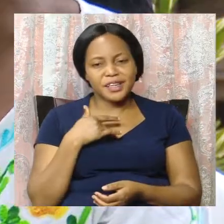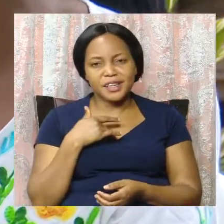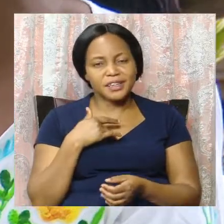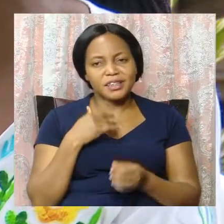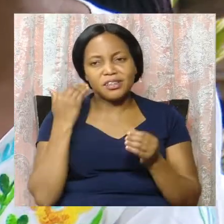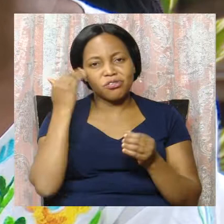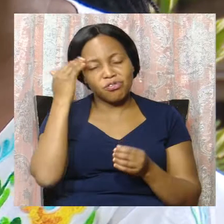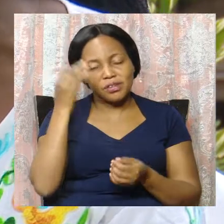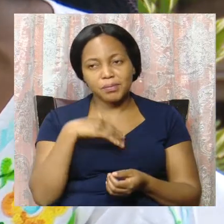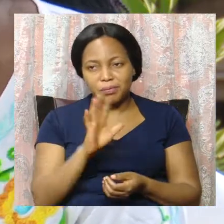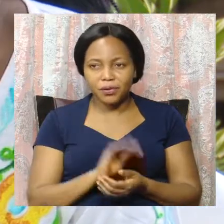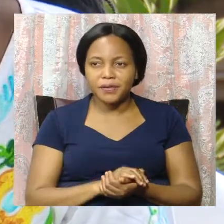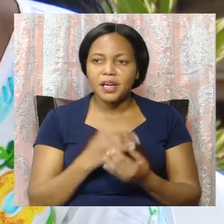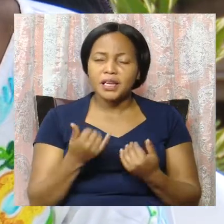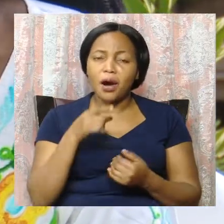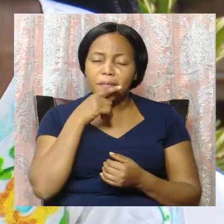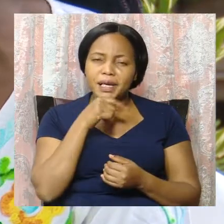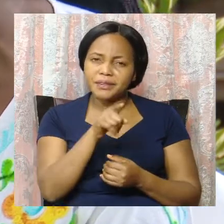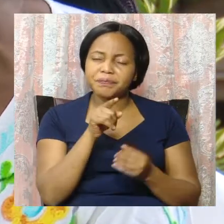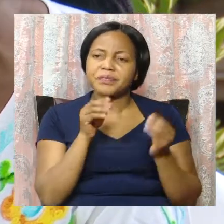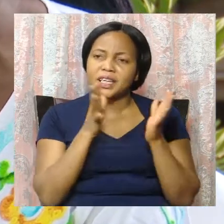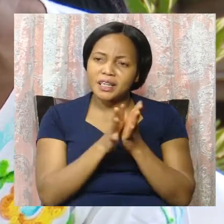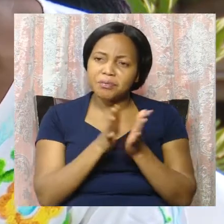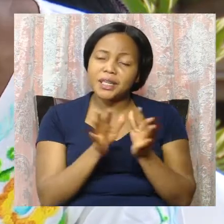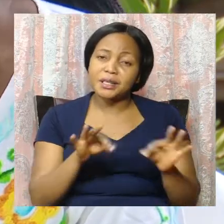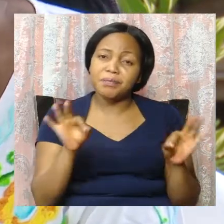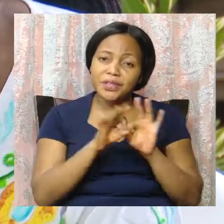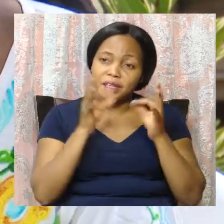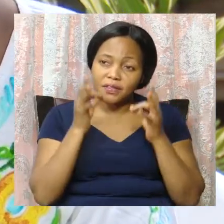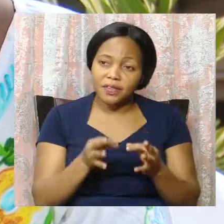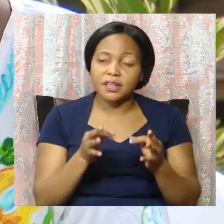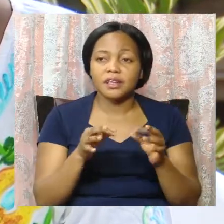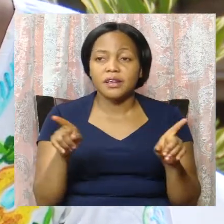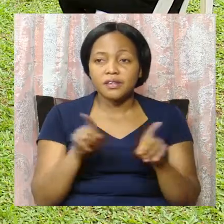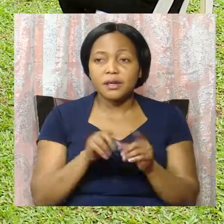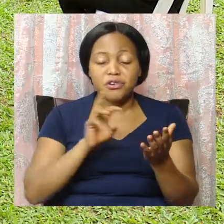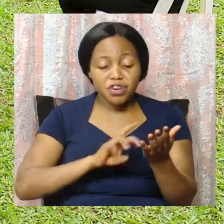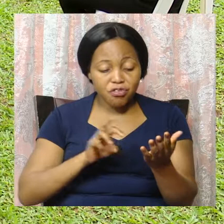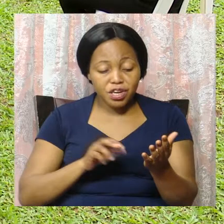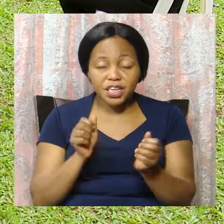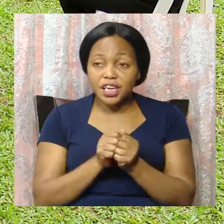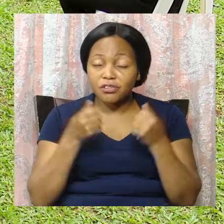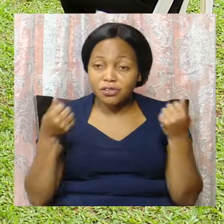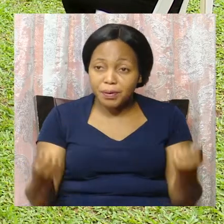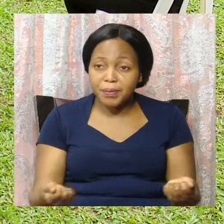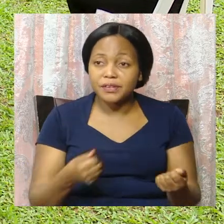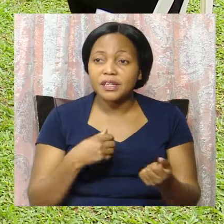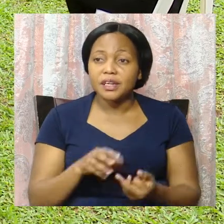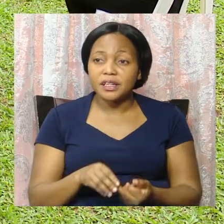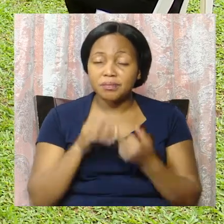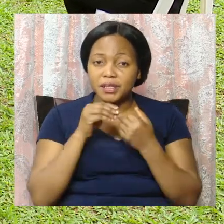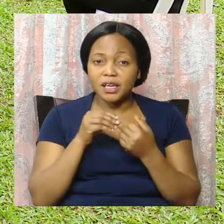feel. That's what I feel. Thank you very much, yes. Hillary. I think what Hillary has brought up is a very important thing, and I think you've been reading it in the